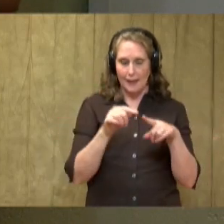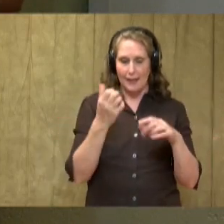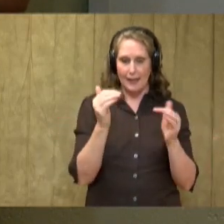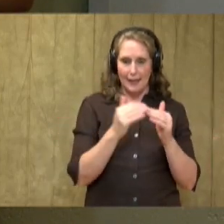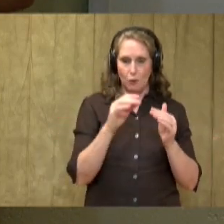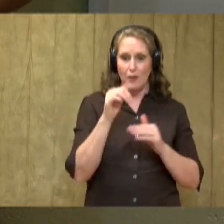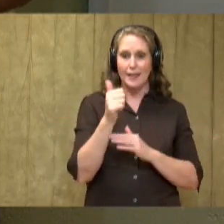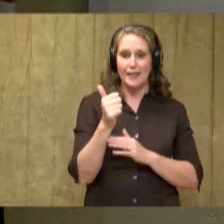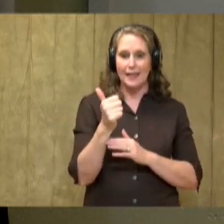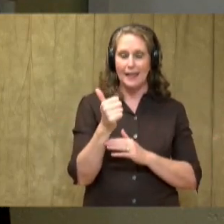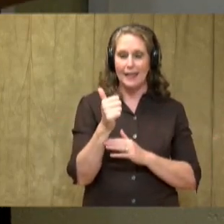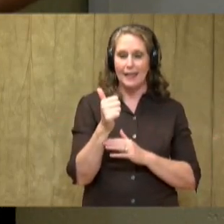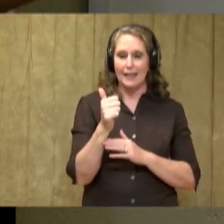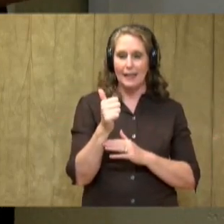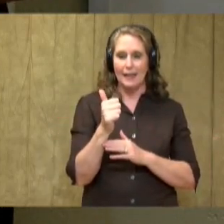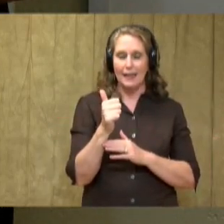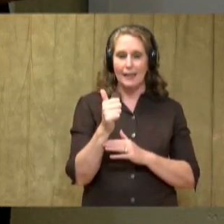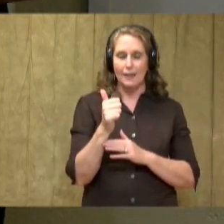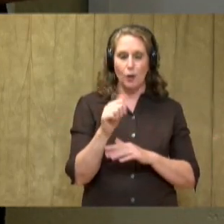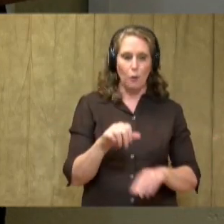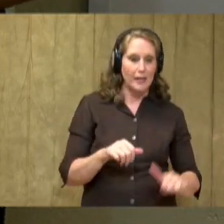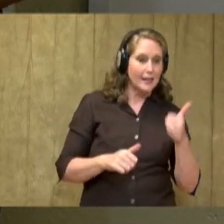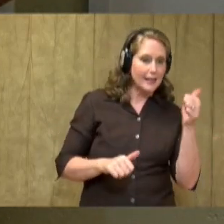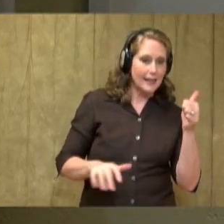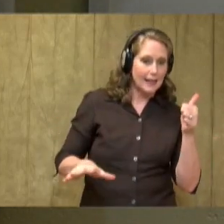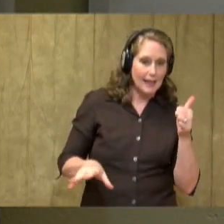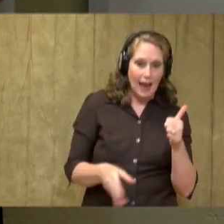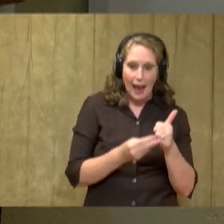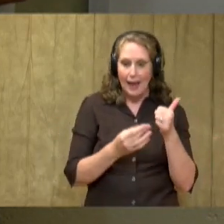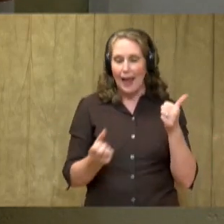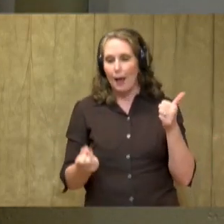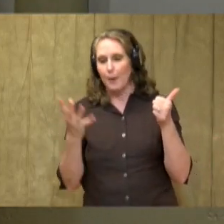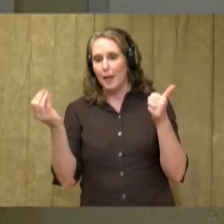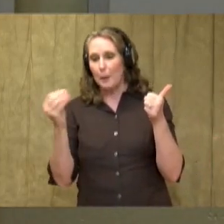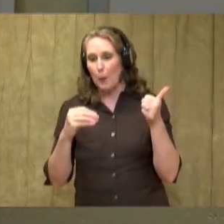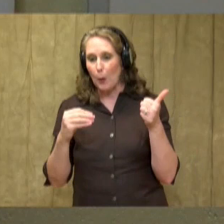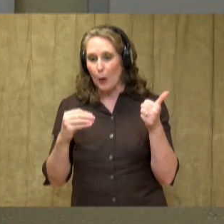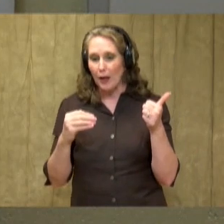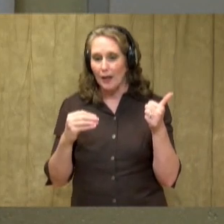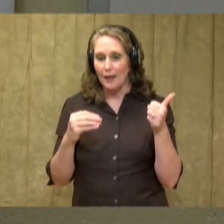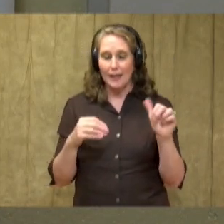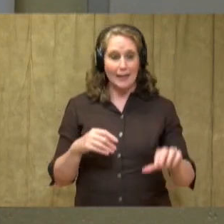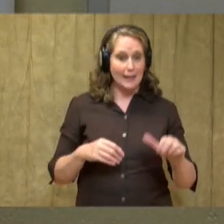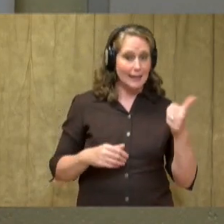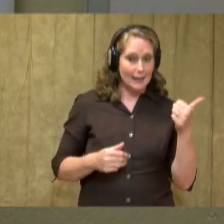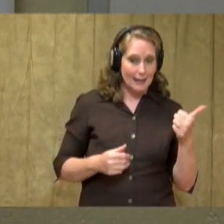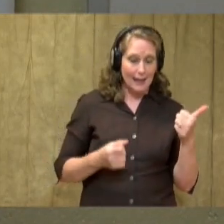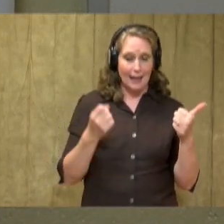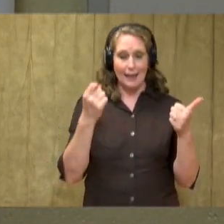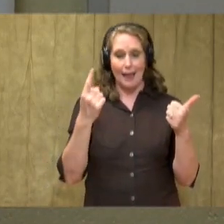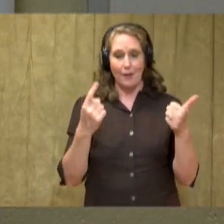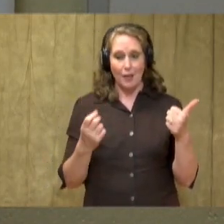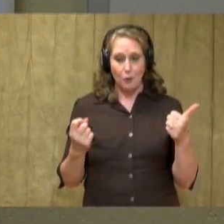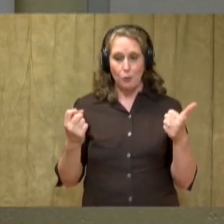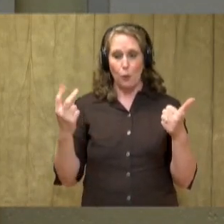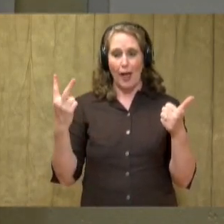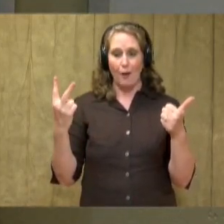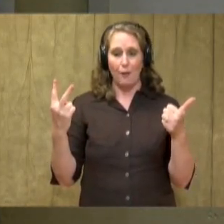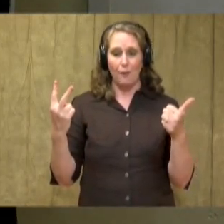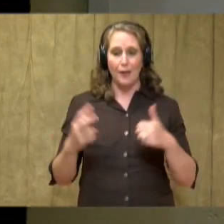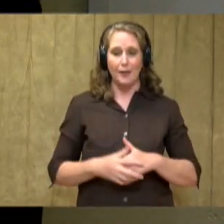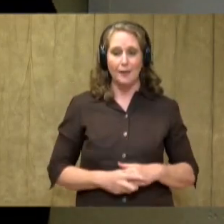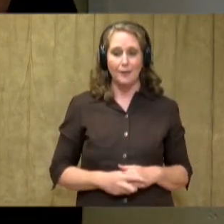up the tens frame, so count on. If you're ready for 2nd grade, you can just count on. 10, 11,